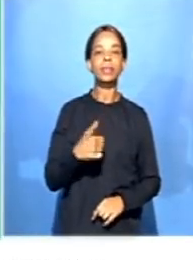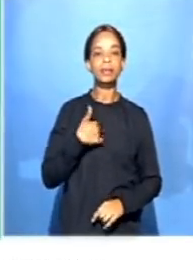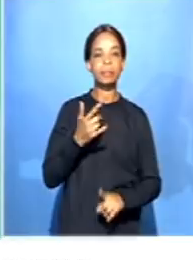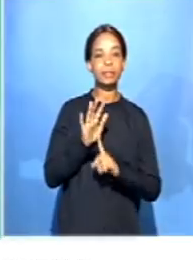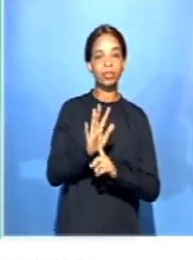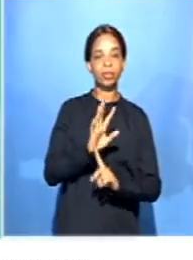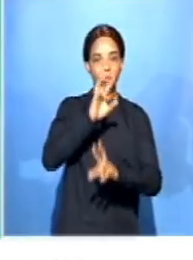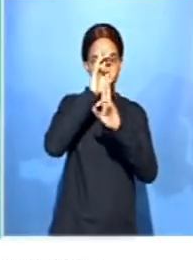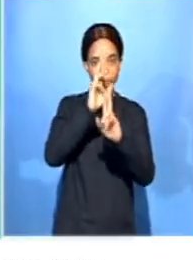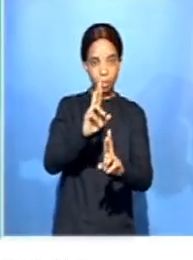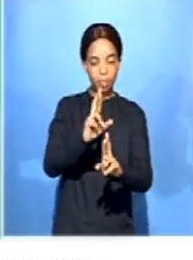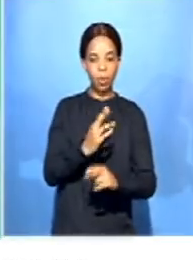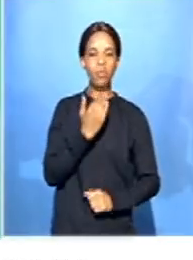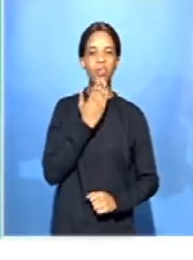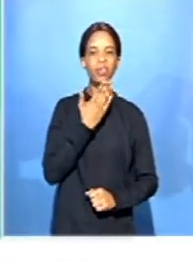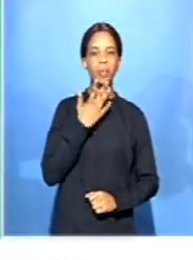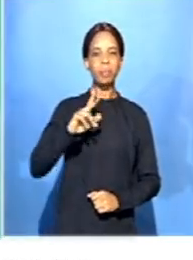go President